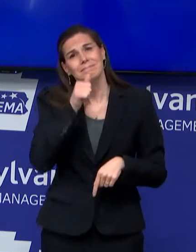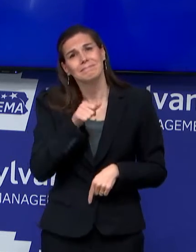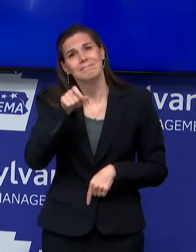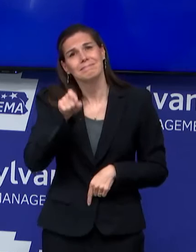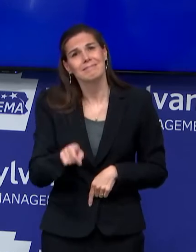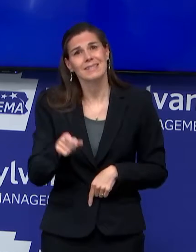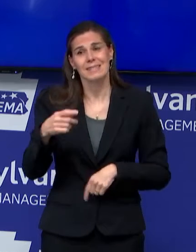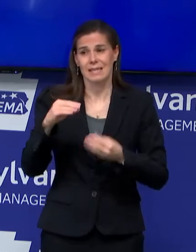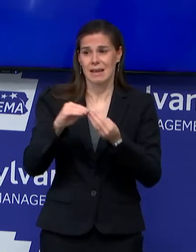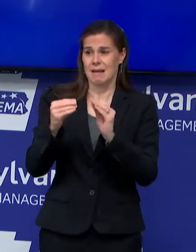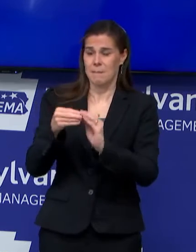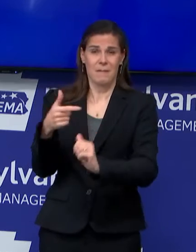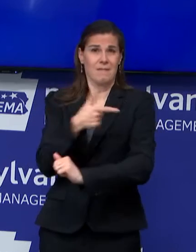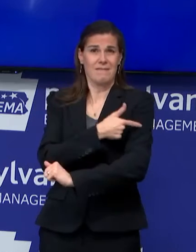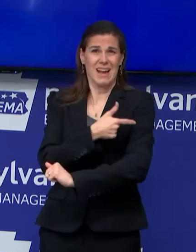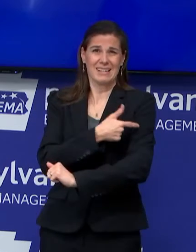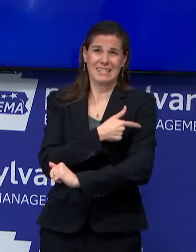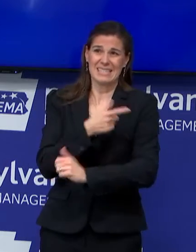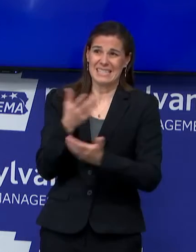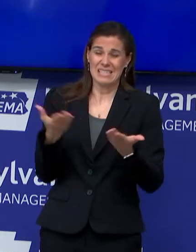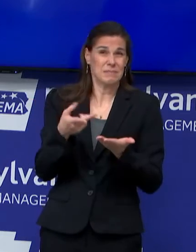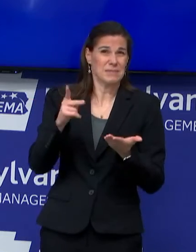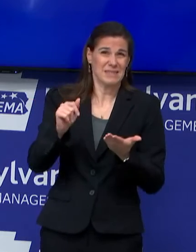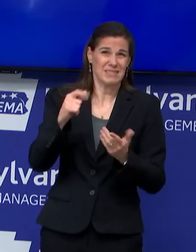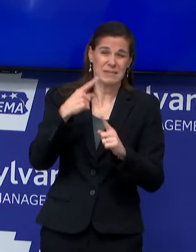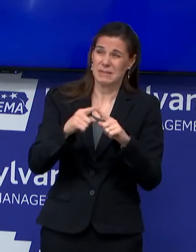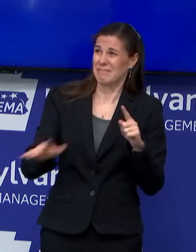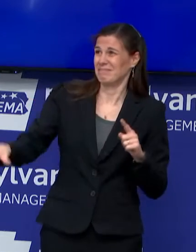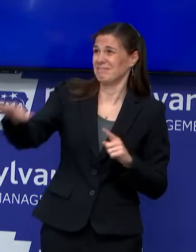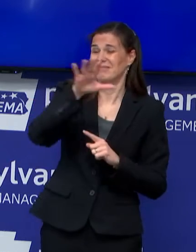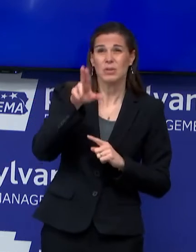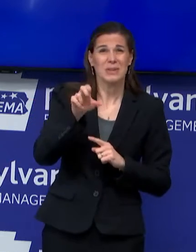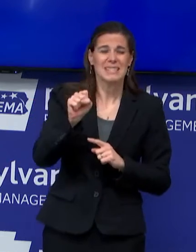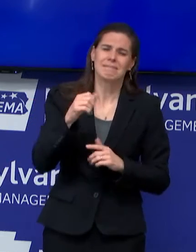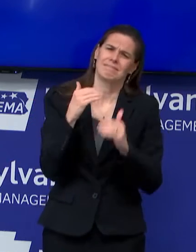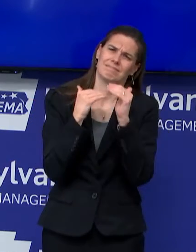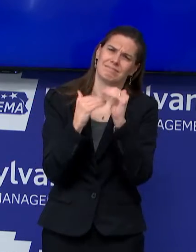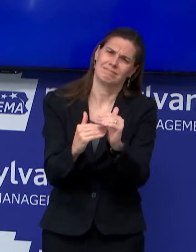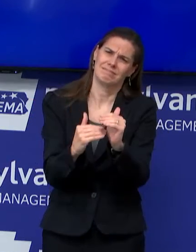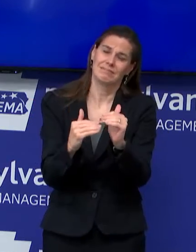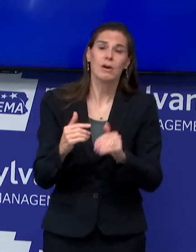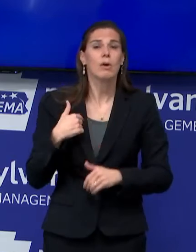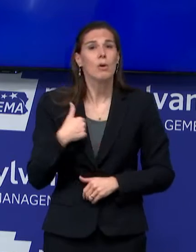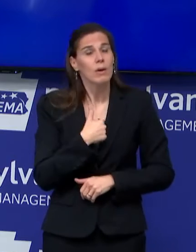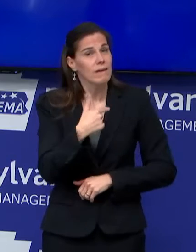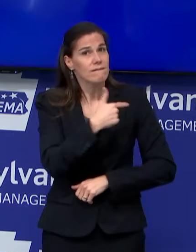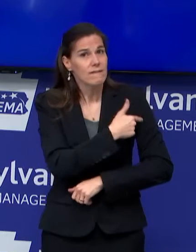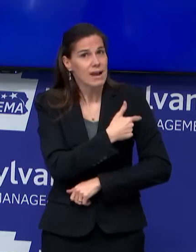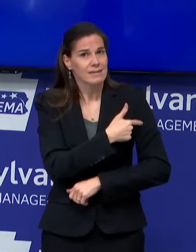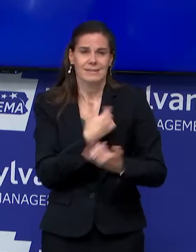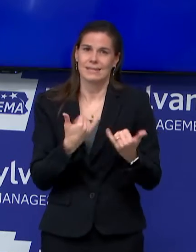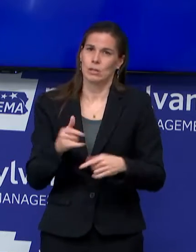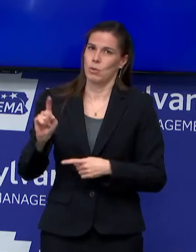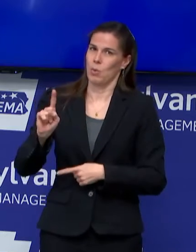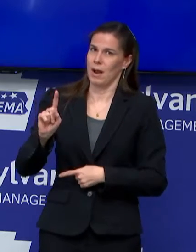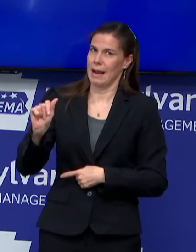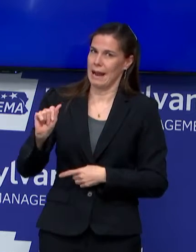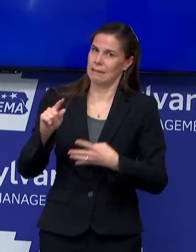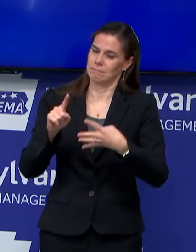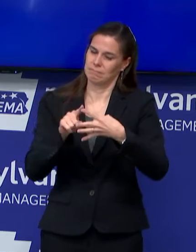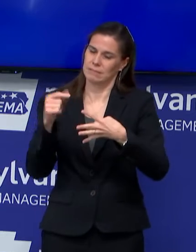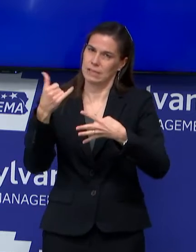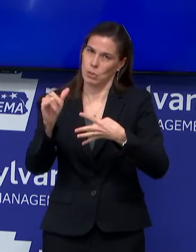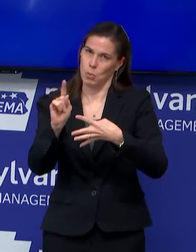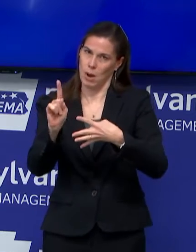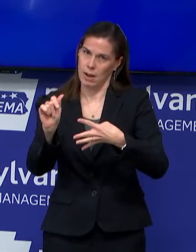across the country is extremely limited. While we continue to vaccinate people in phase 1A, we must keep up